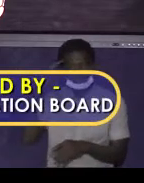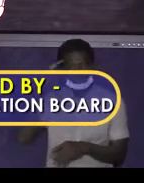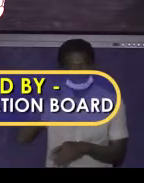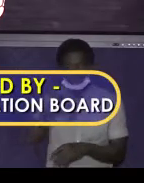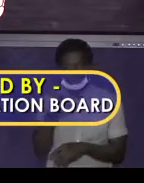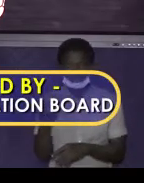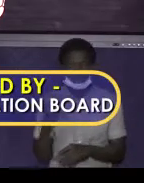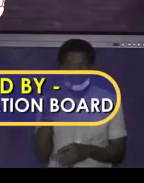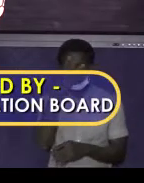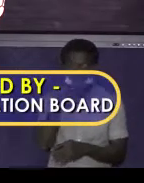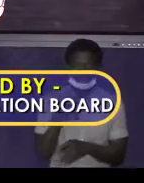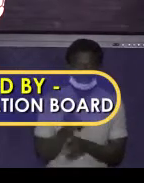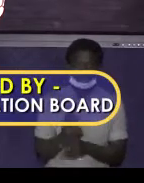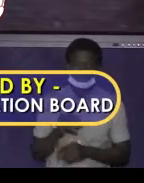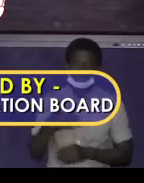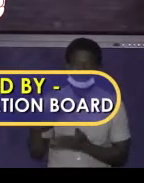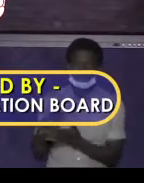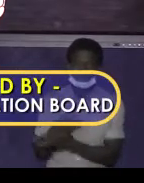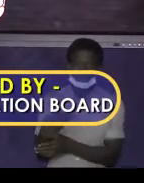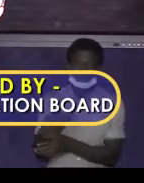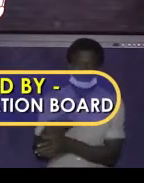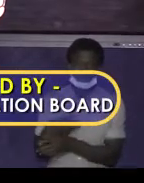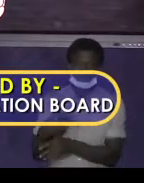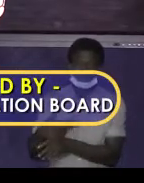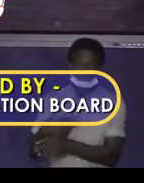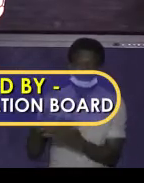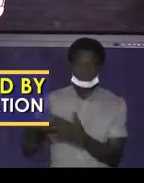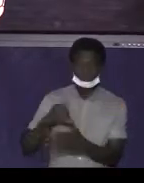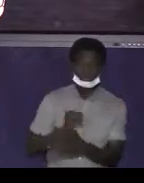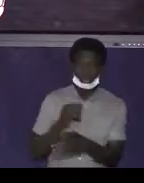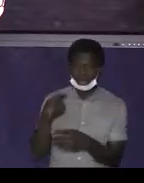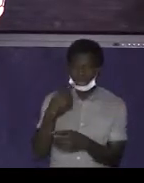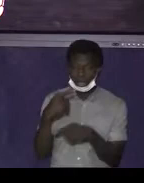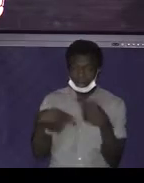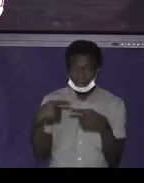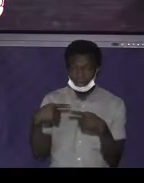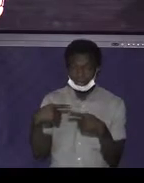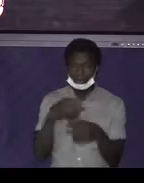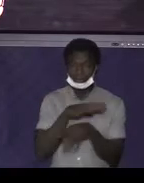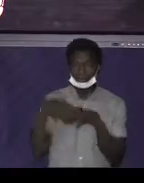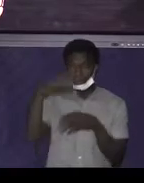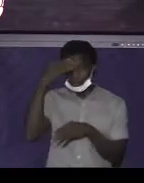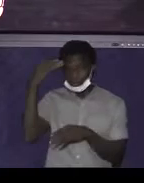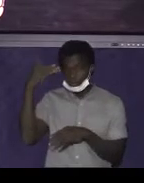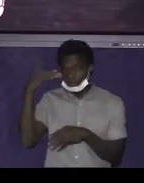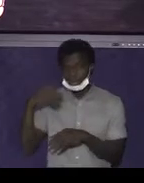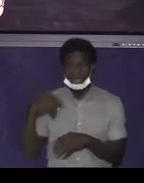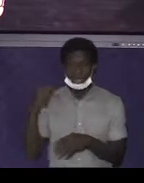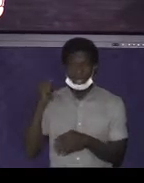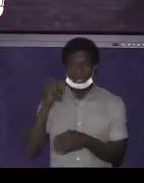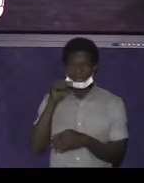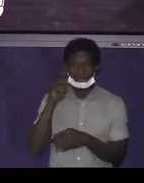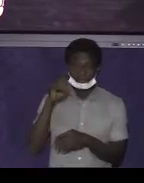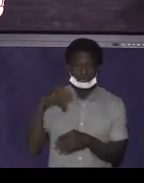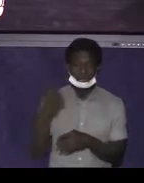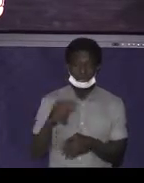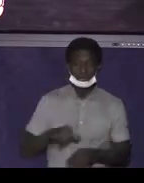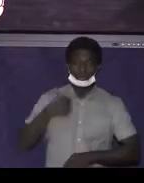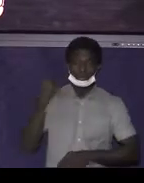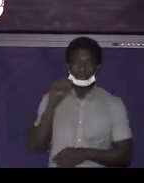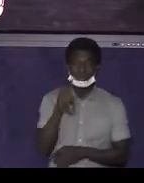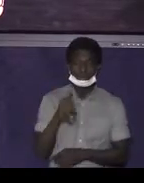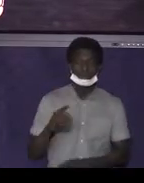another beautifully packaged mathematics lesson. But before I go, don't forget, Auntie Fumi is always proud of